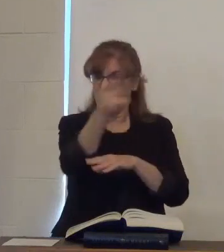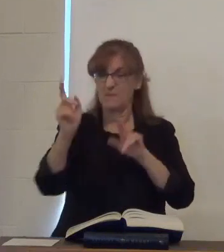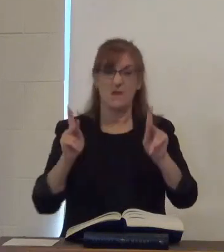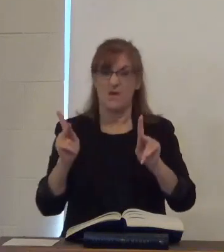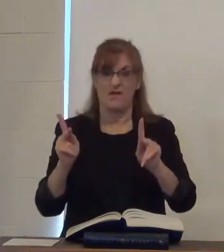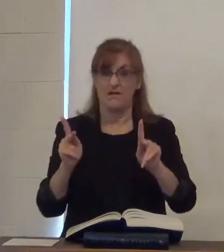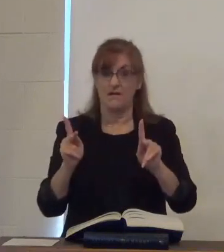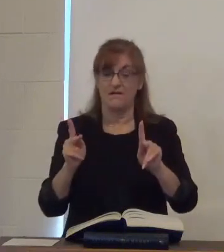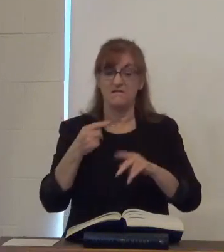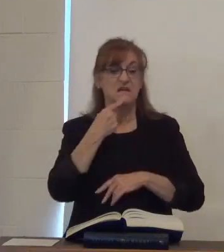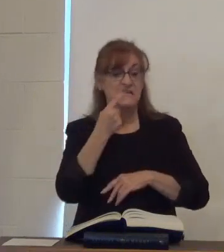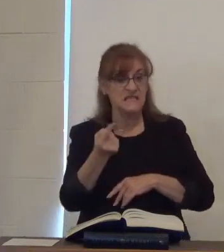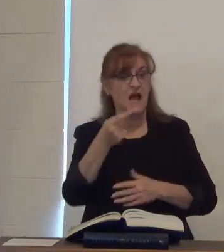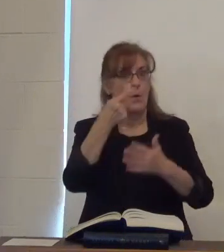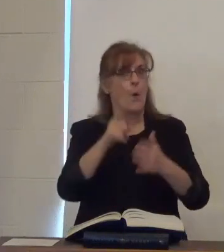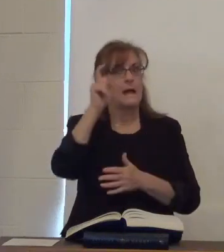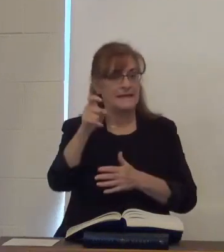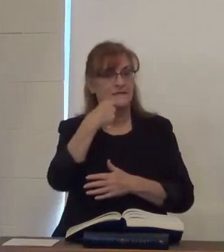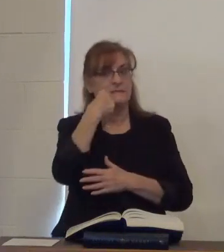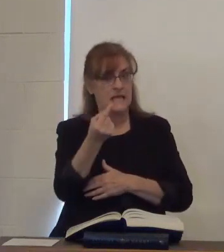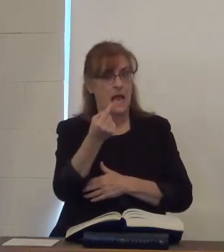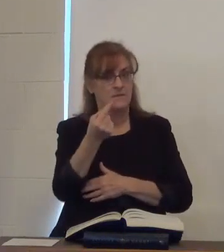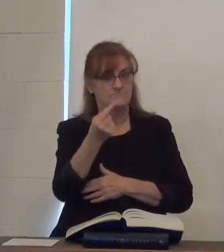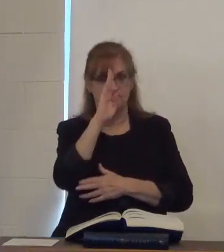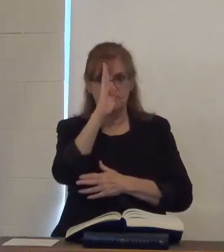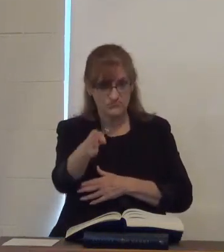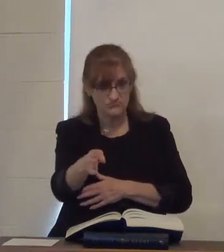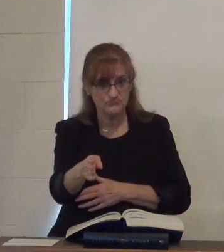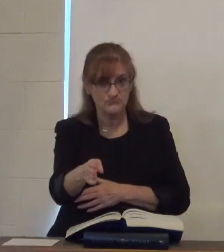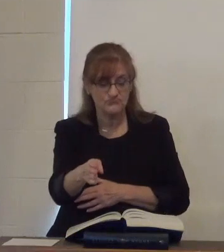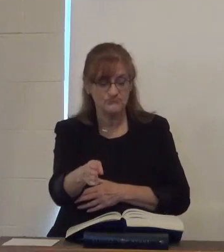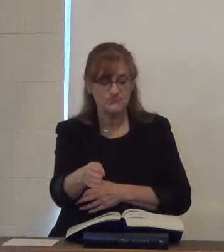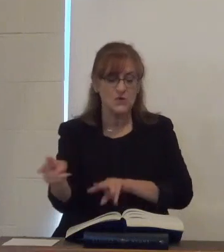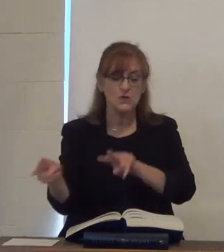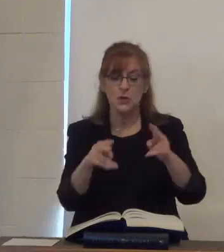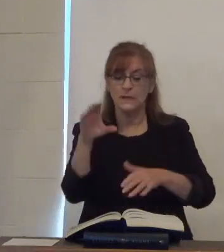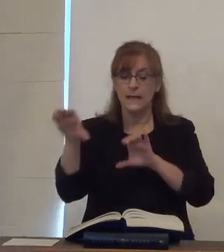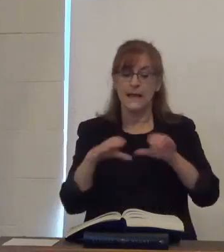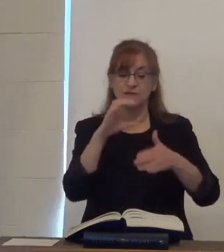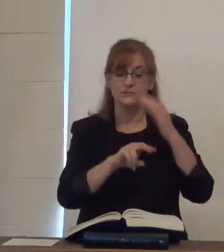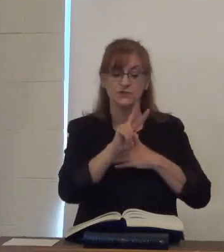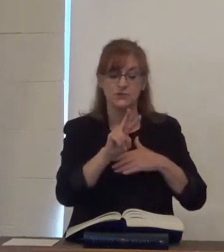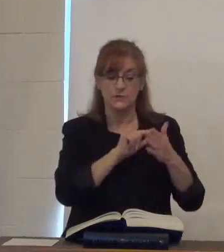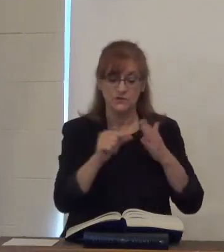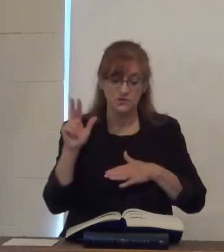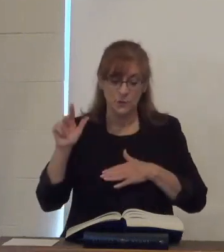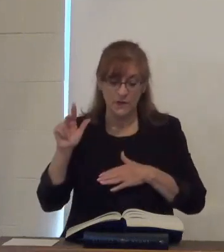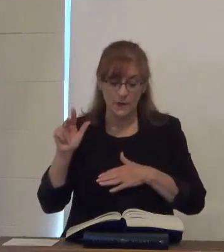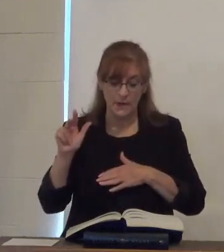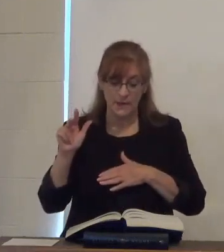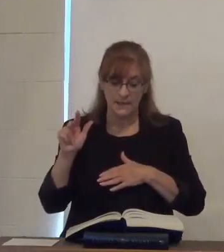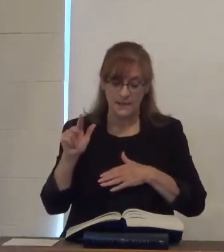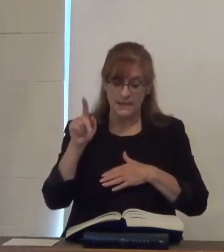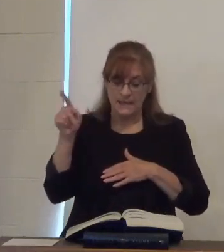back from saying what needed to be said. Look back in Acts 2, verse 23. "He being delivered